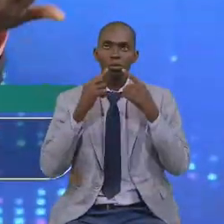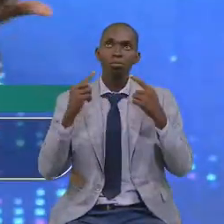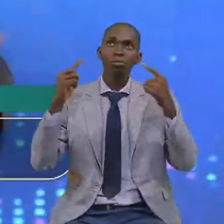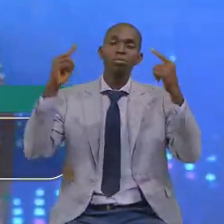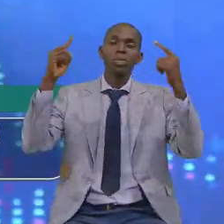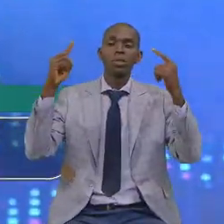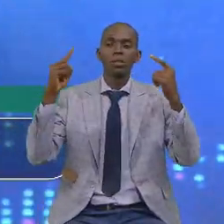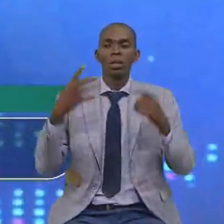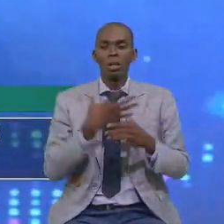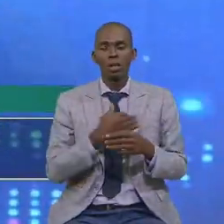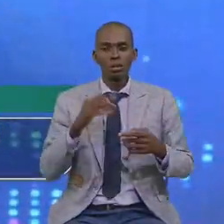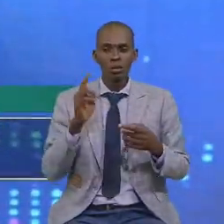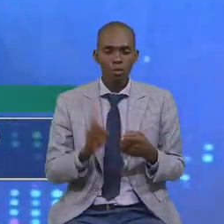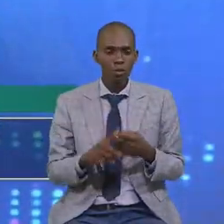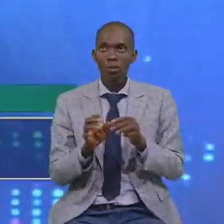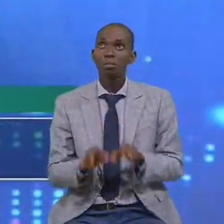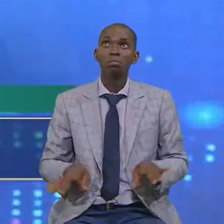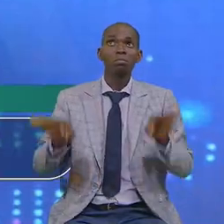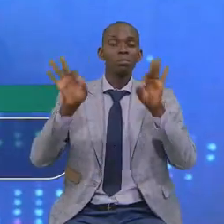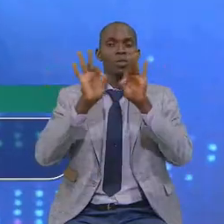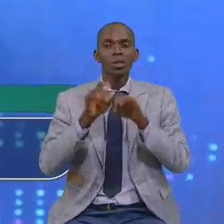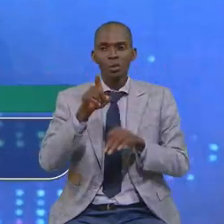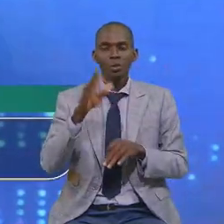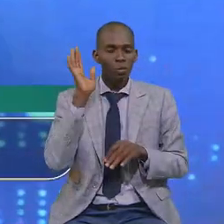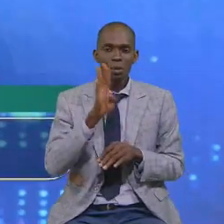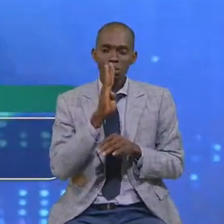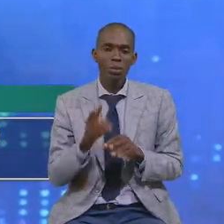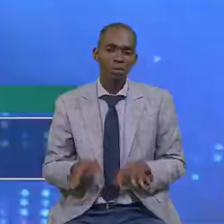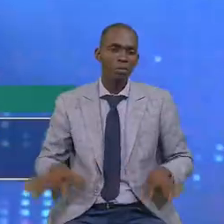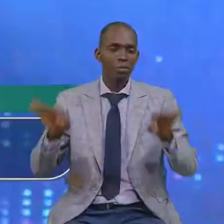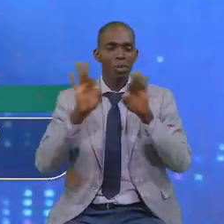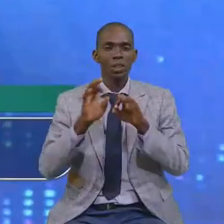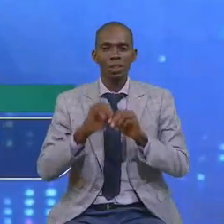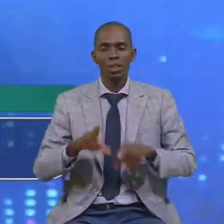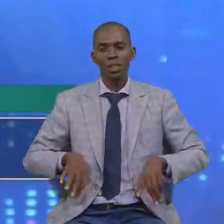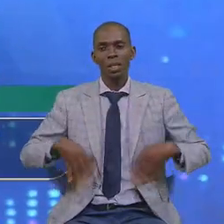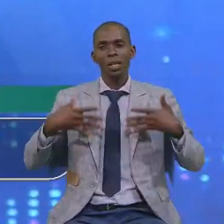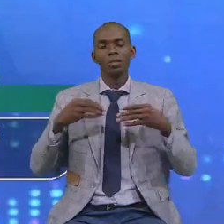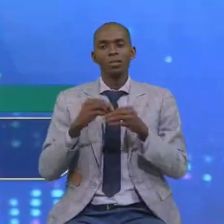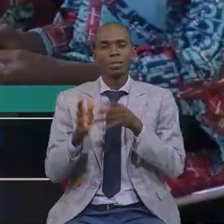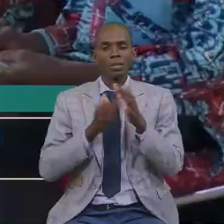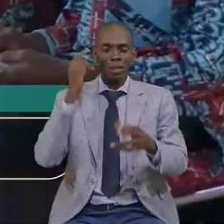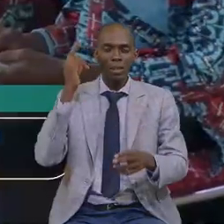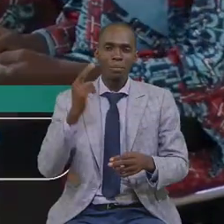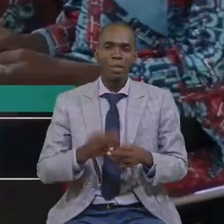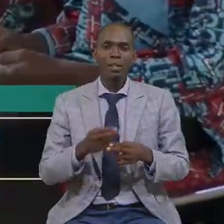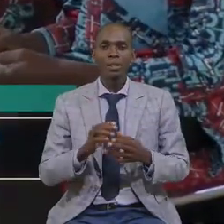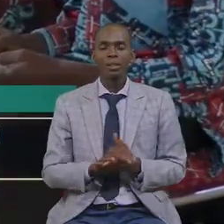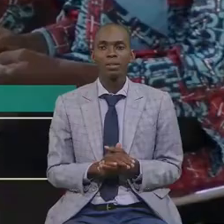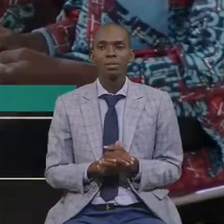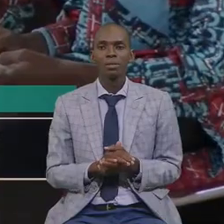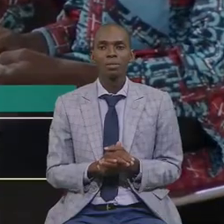to significance. You'll be significant in life in Jesus' name.